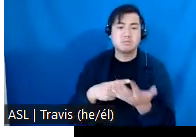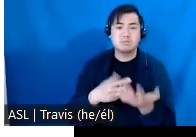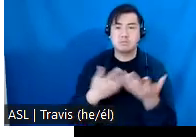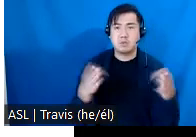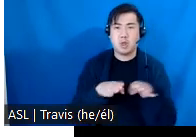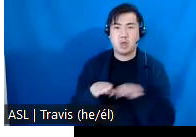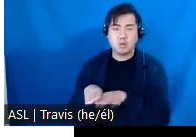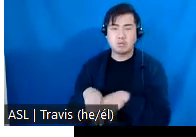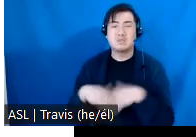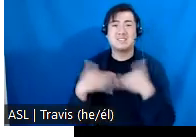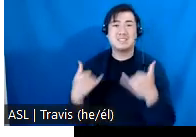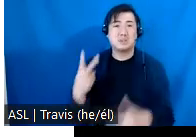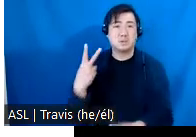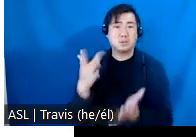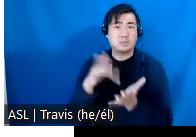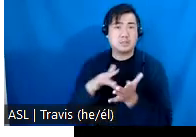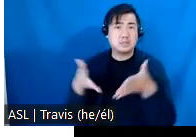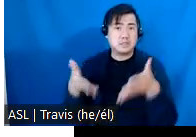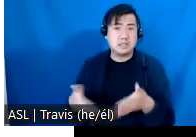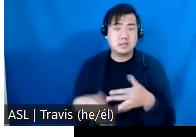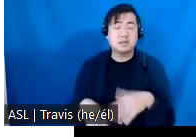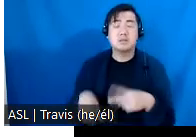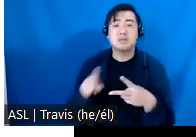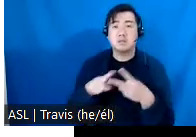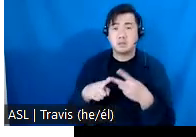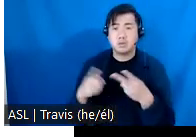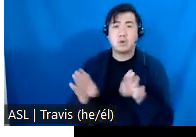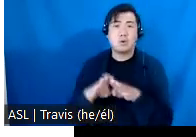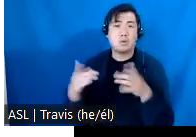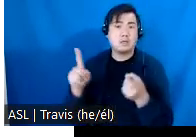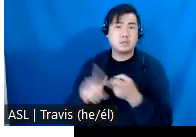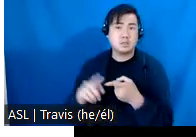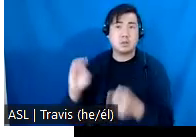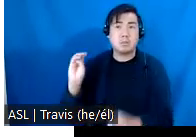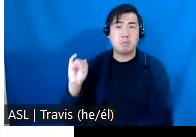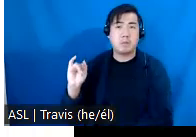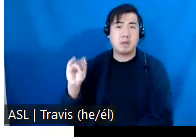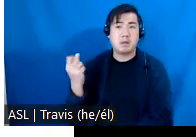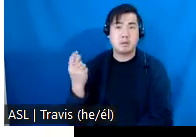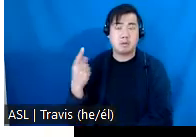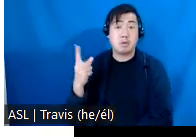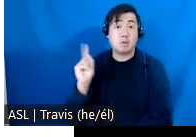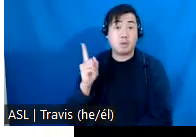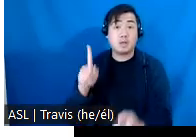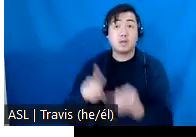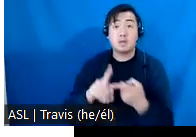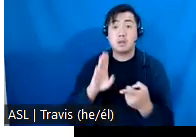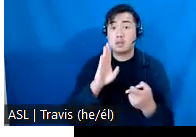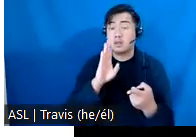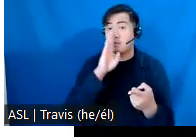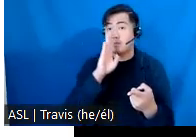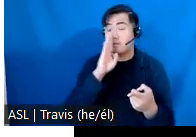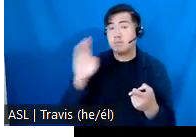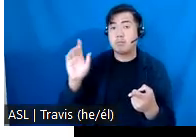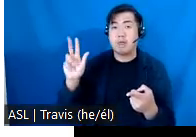testing sites. These testing sites will be open until May 11th, and those are located in Bellevue College and